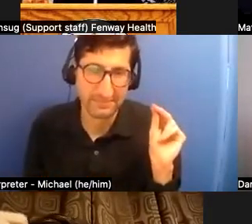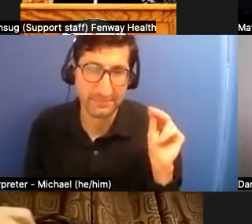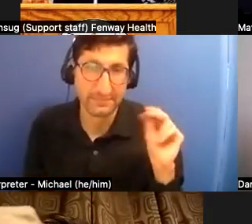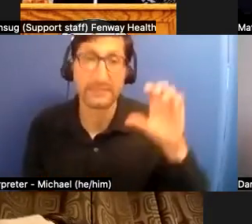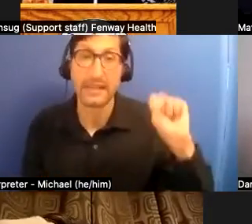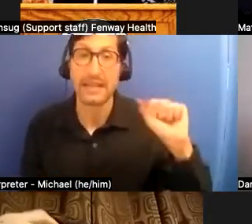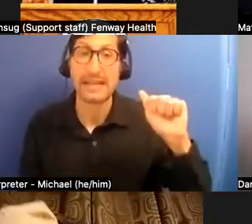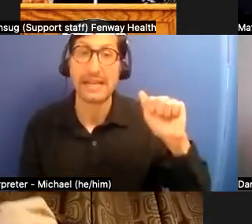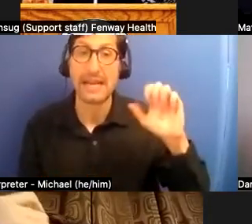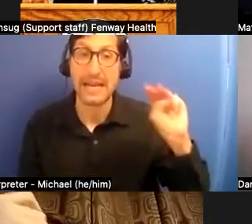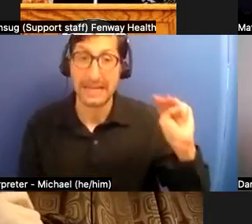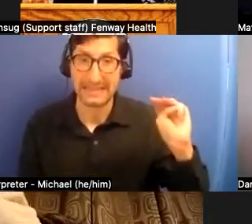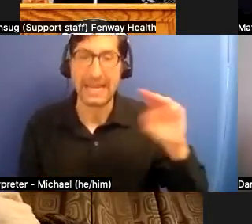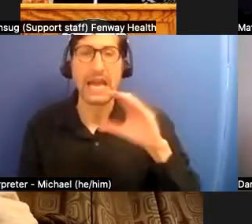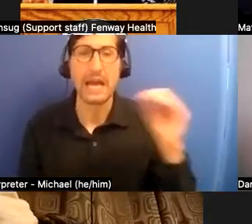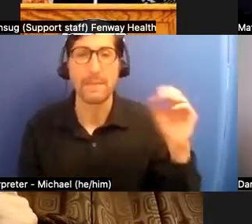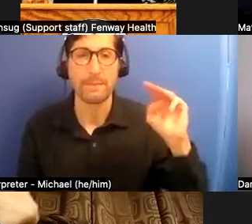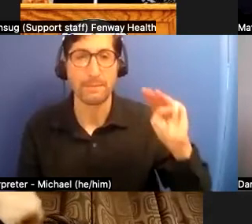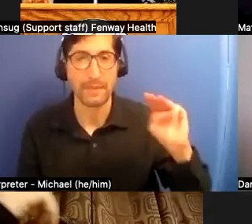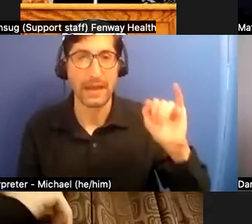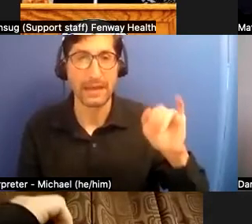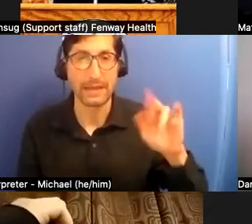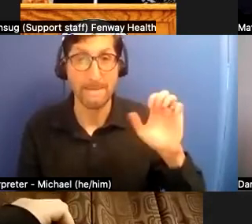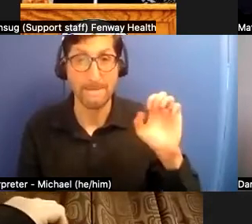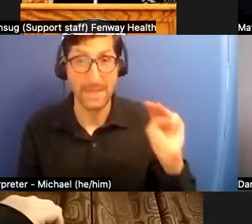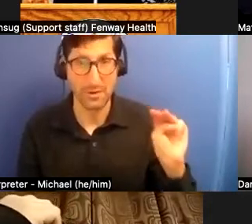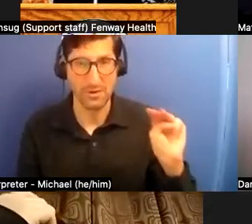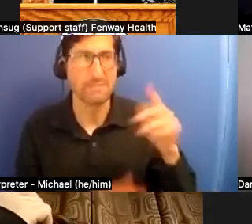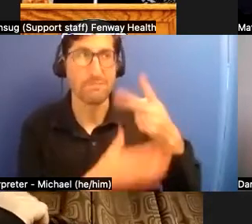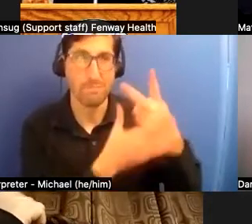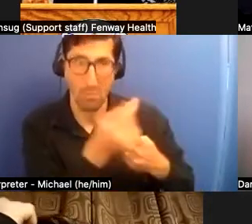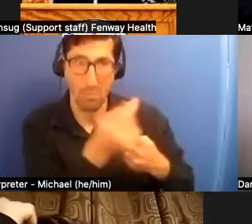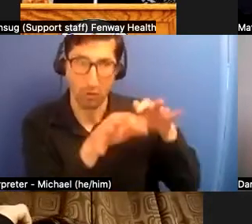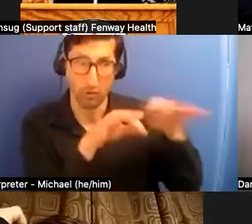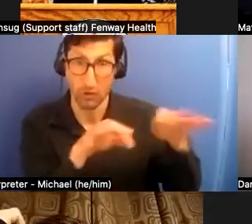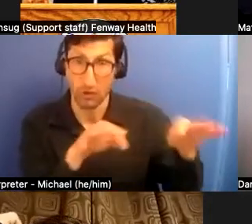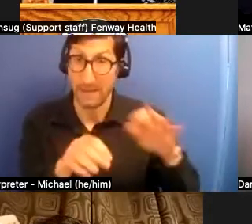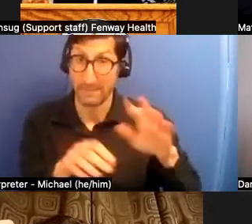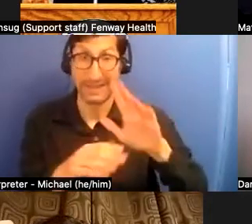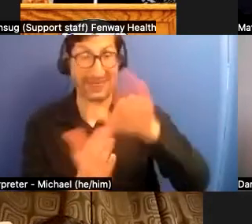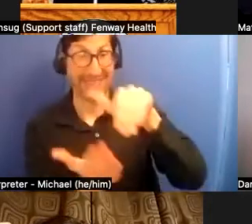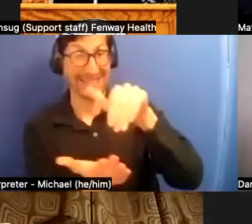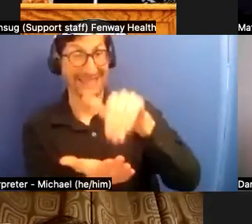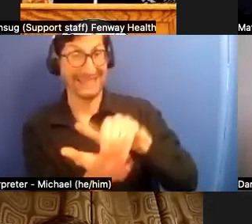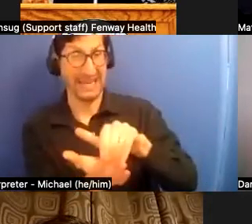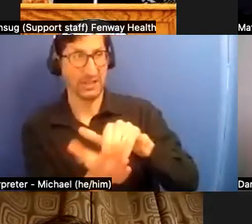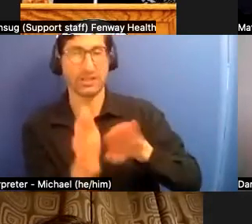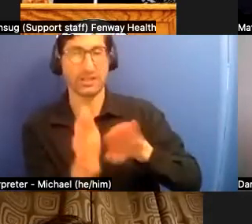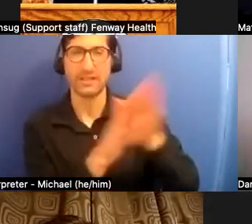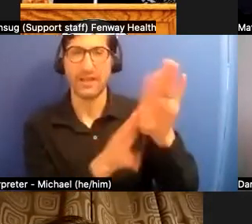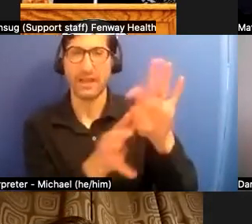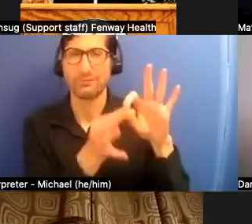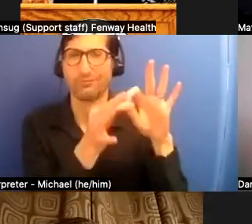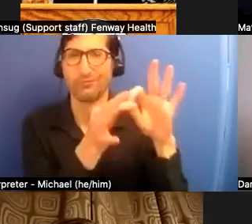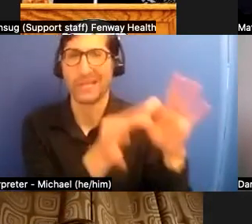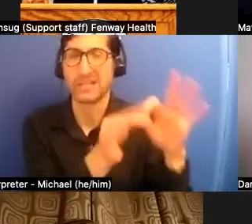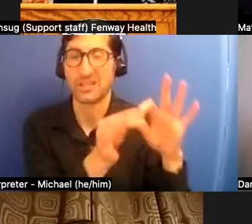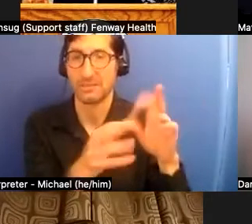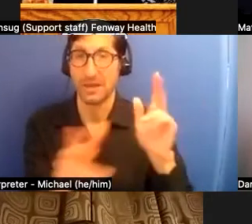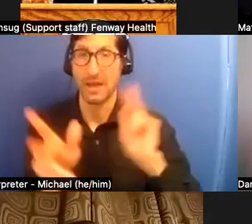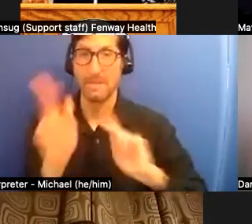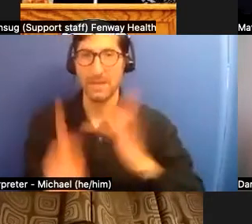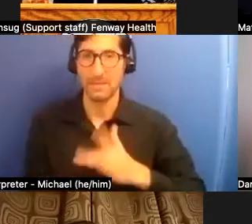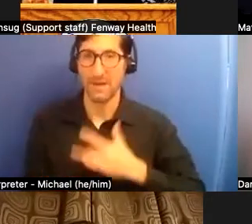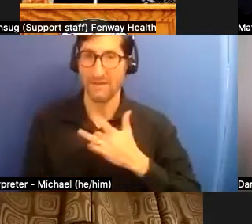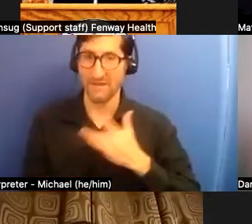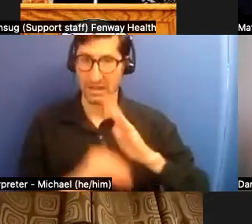they create, and Miriam, they create long-lasting relationships beyond just the one overdose event, where people feel comfortable to ask